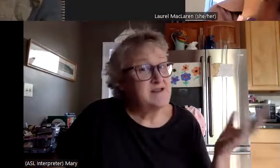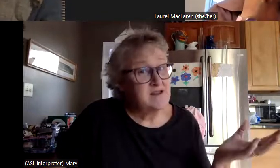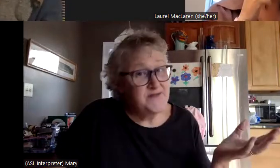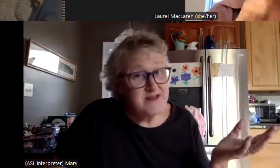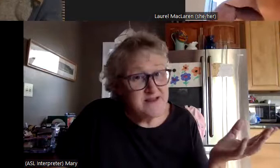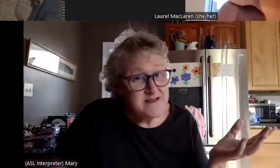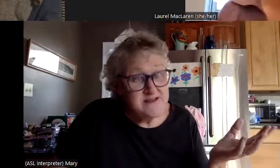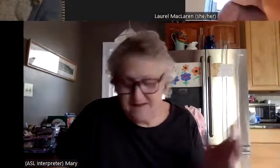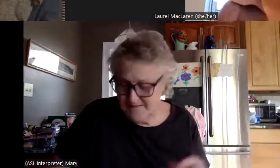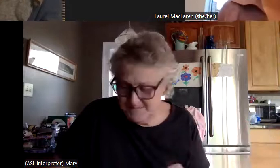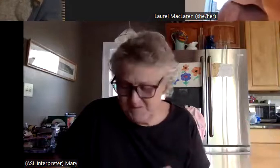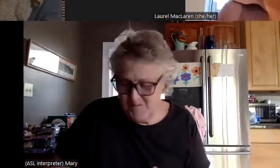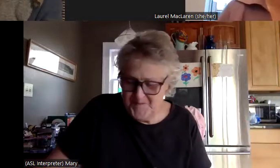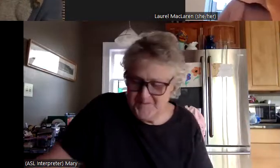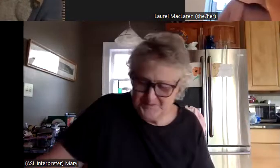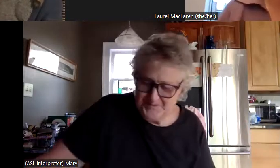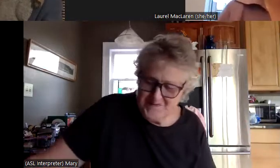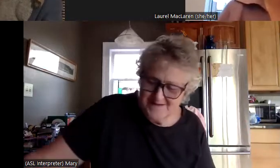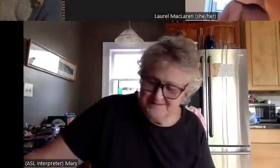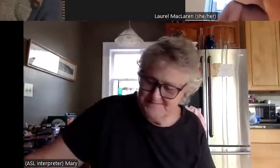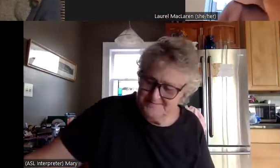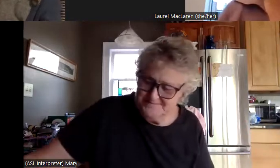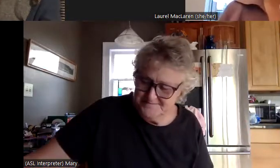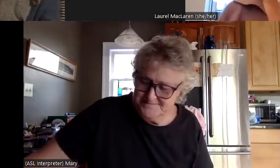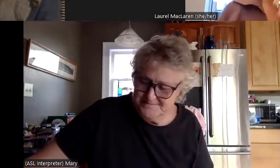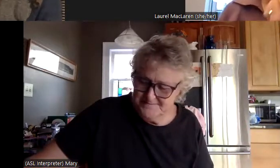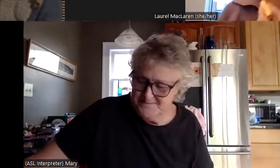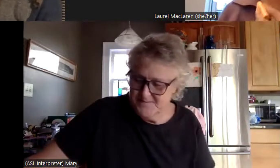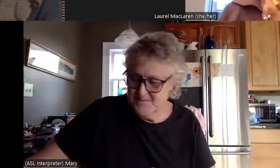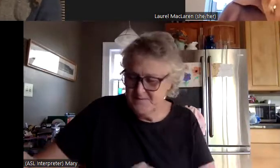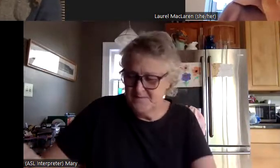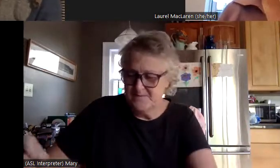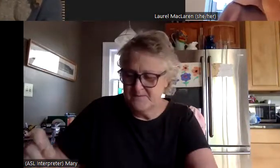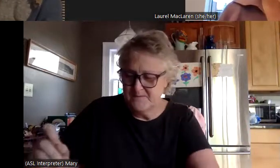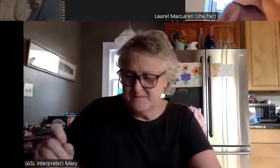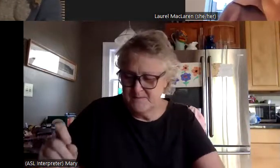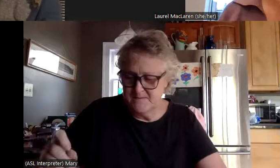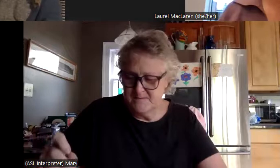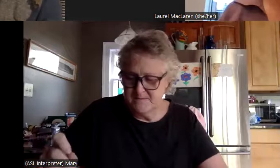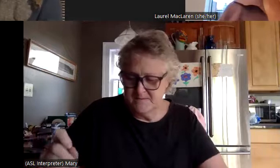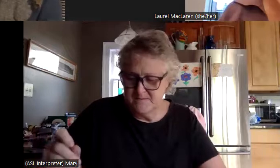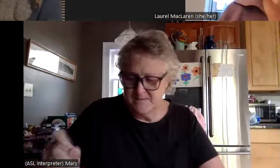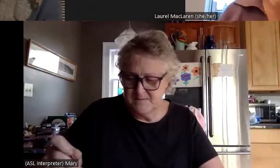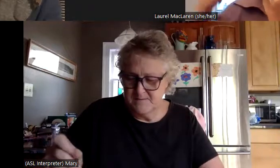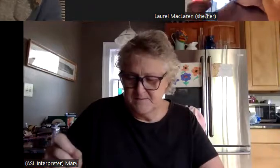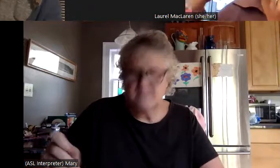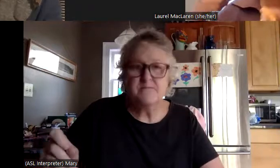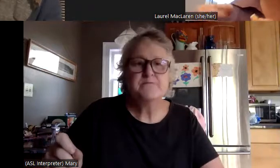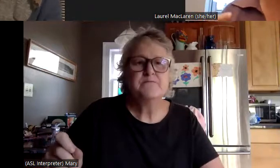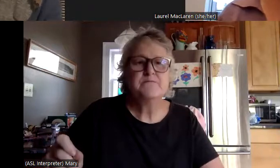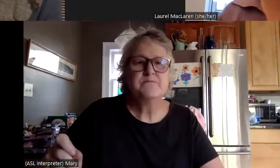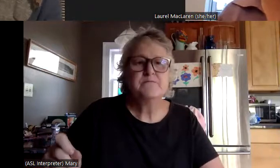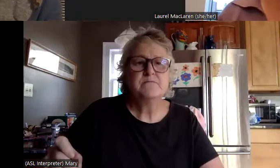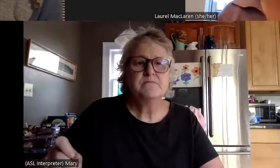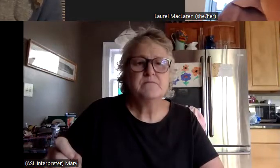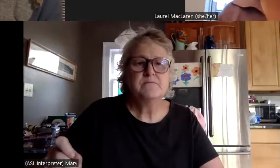pretty nice office. So why are you not in the studio today? Because you